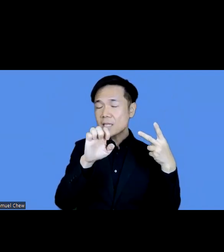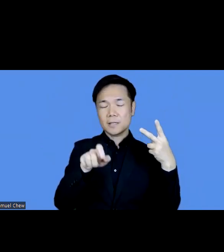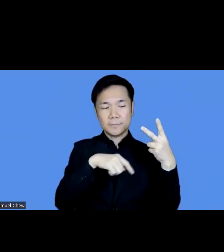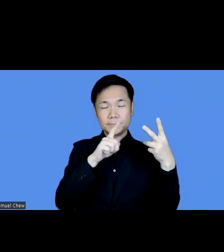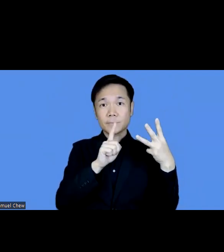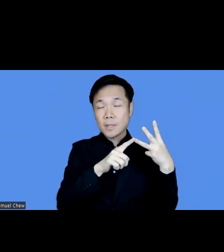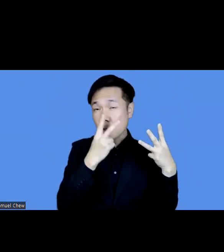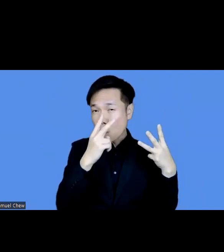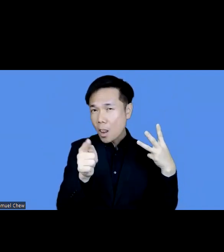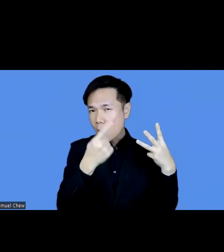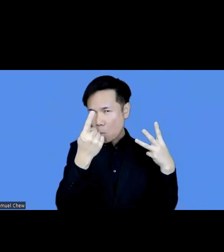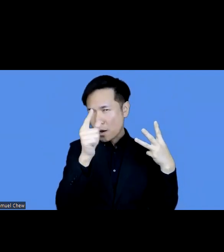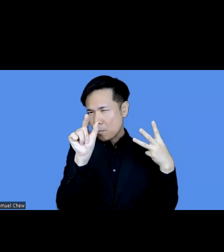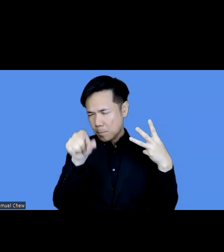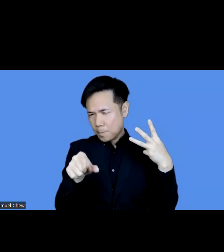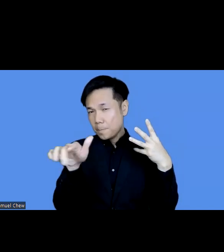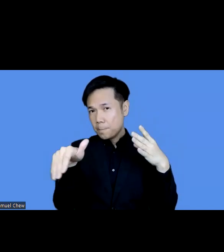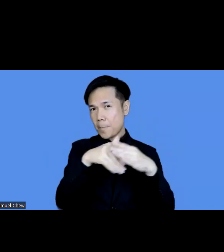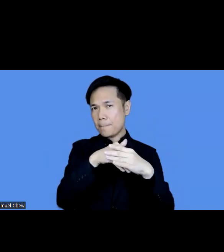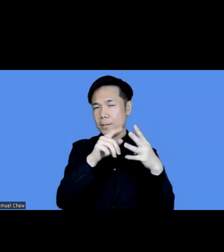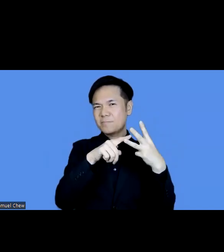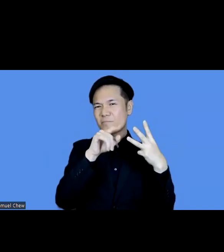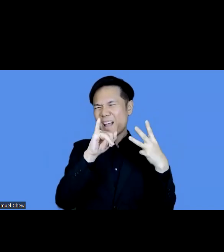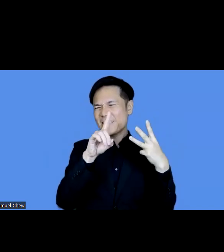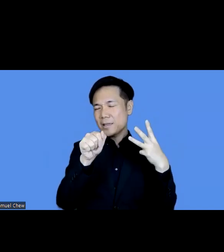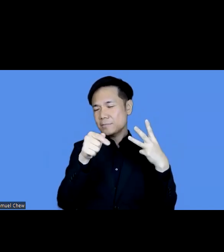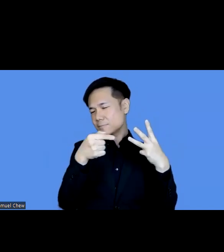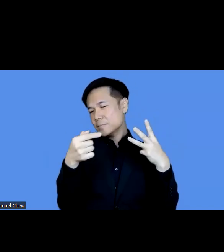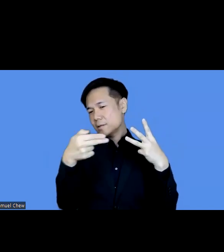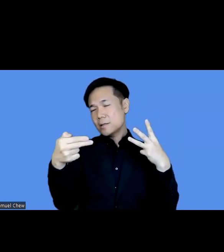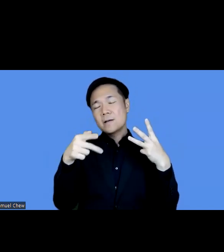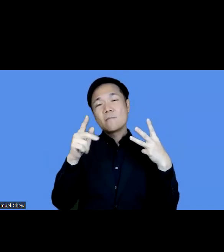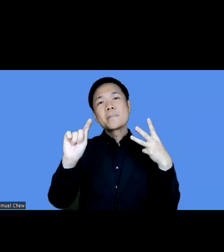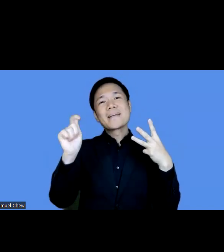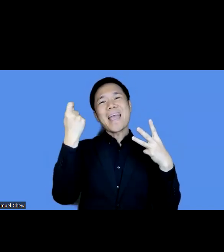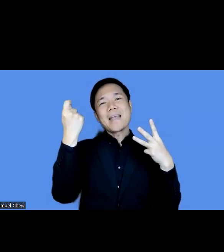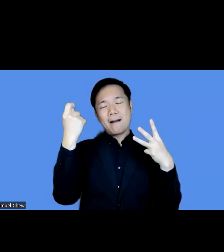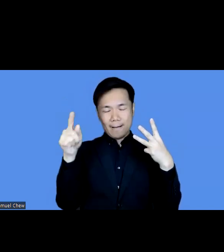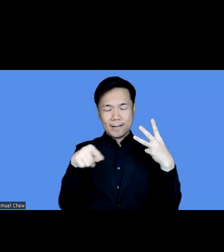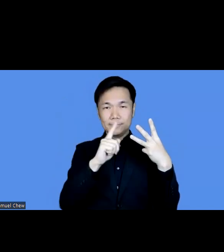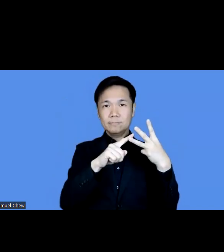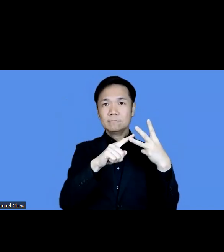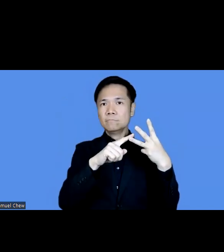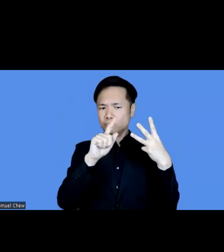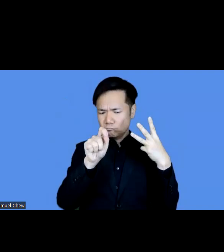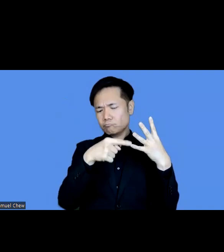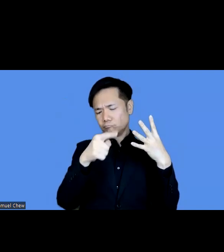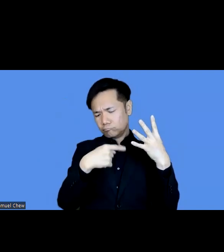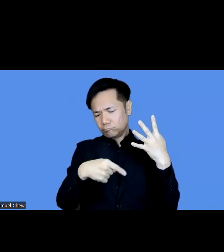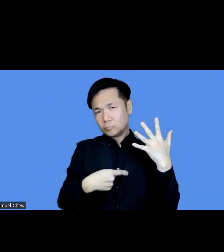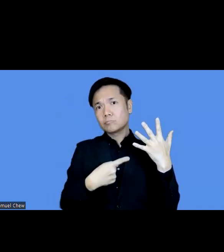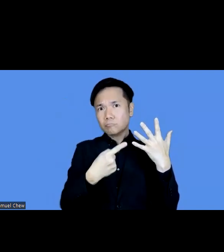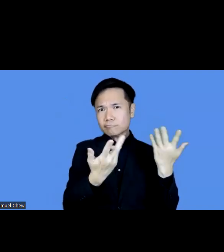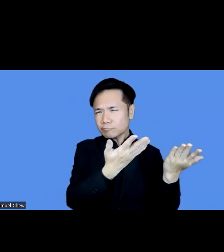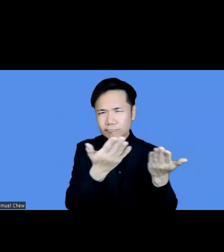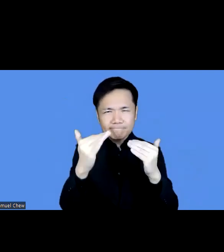and one of the members of the International Disability Alliance, the colleagues from Kenya, et cetera, et cetera. But I think that this journey